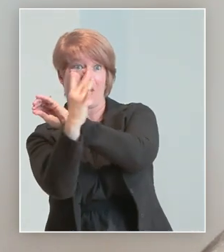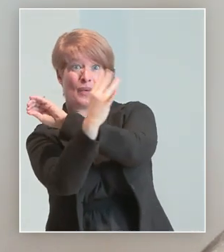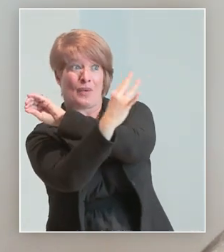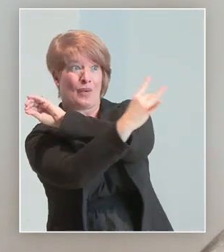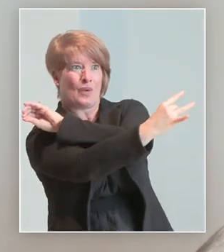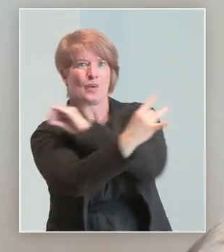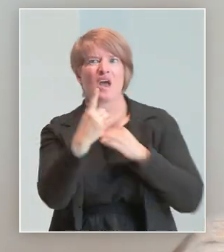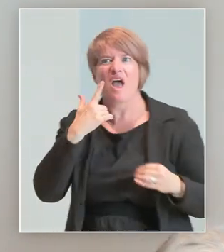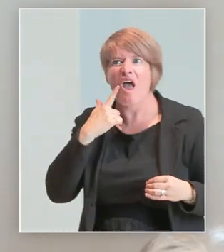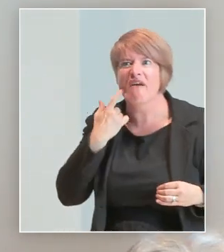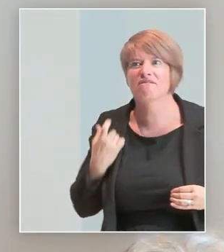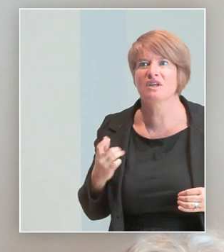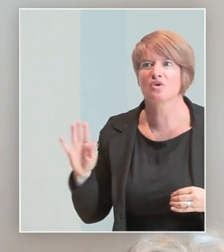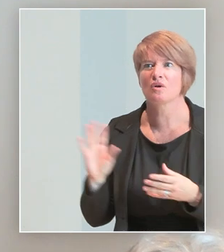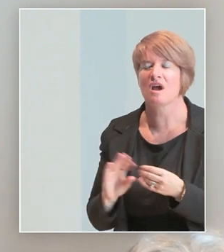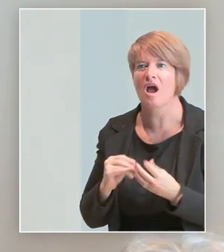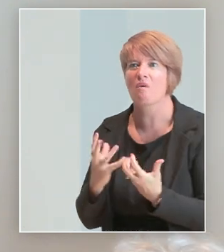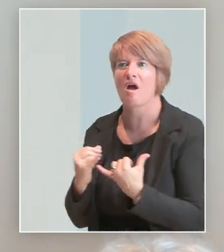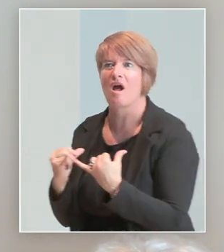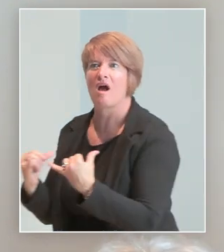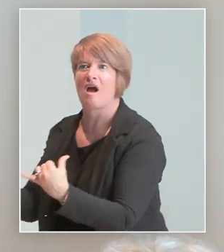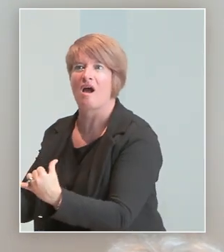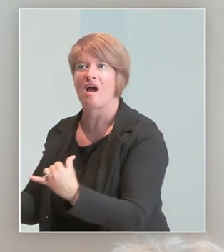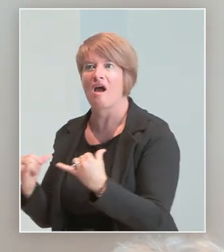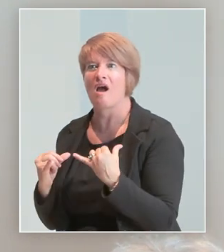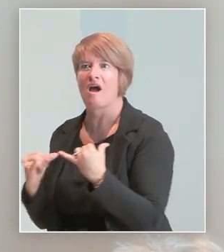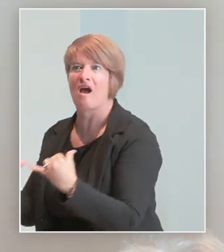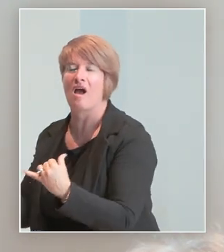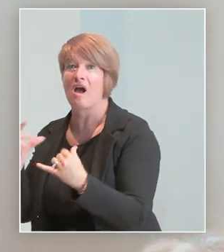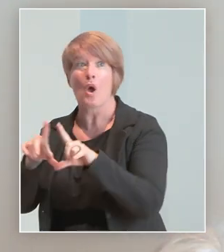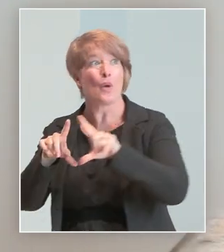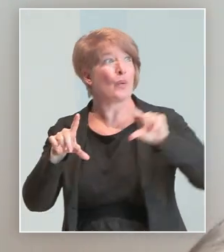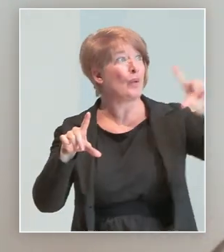envy, green-eyed, given the length of that kind of audacity.